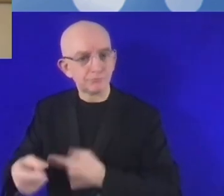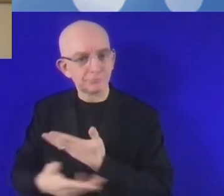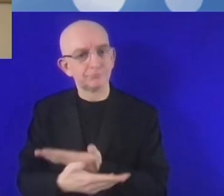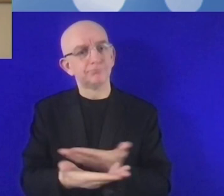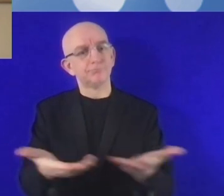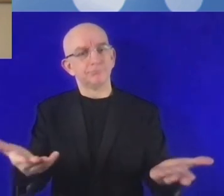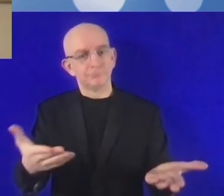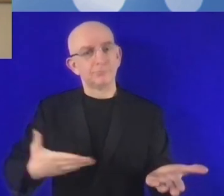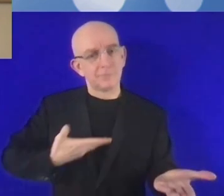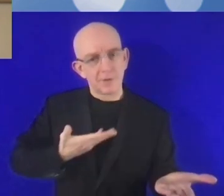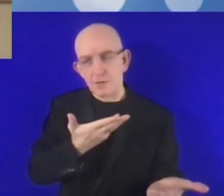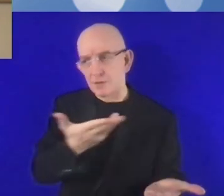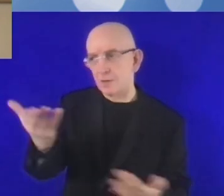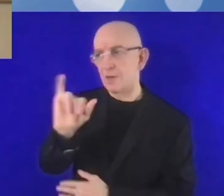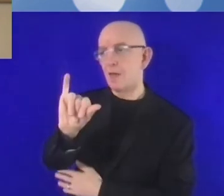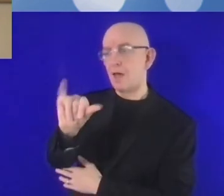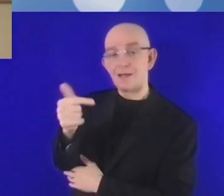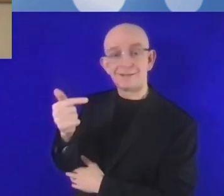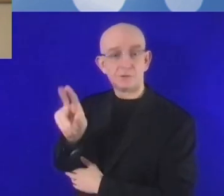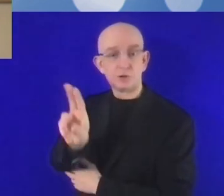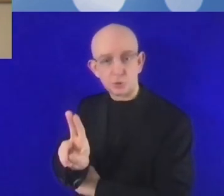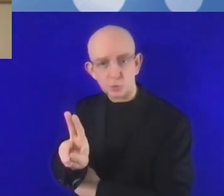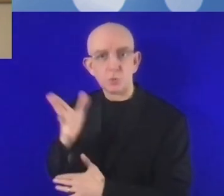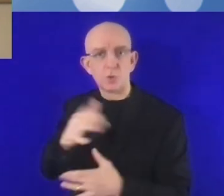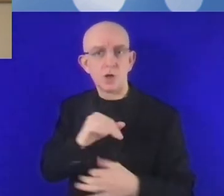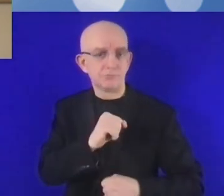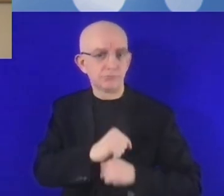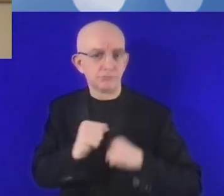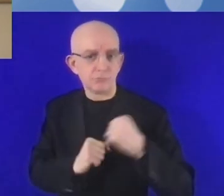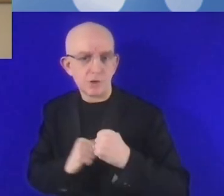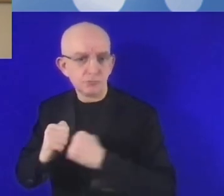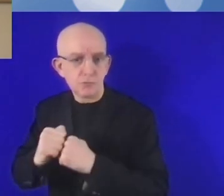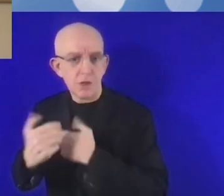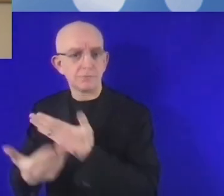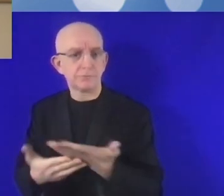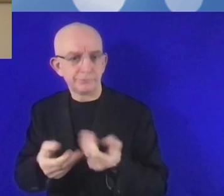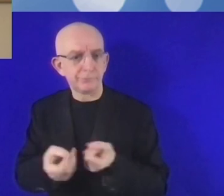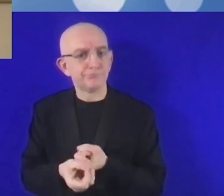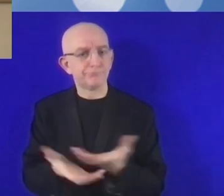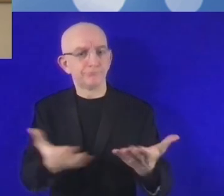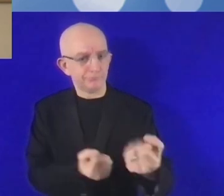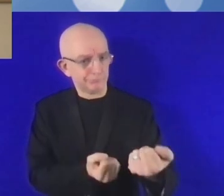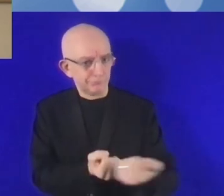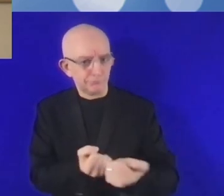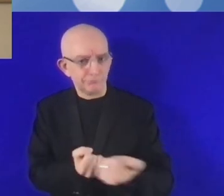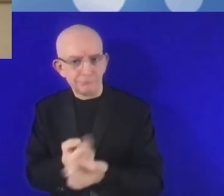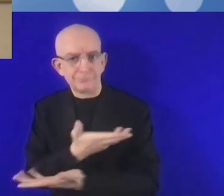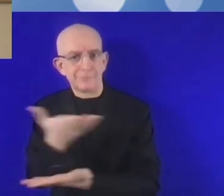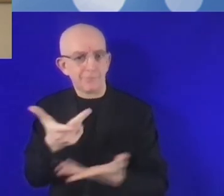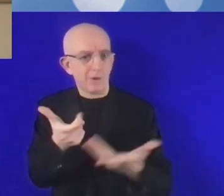they operate in environments where these internet freedoms may get challenged from time to time by governments.